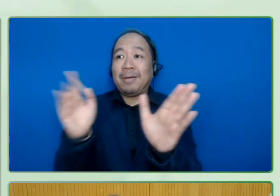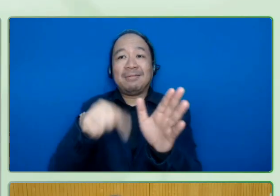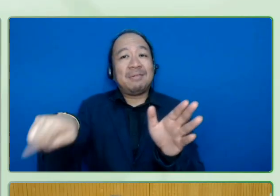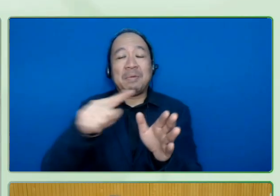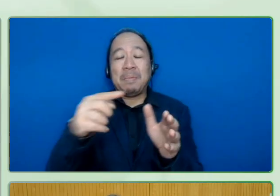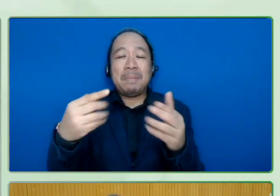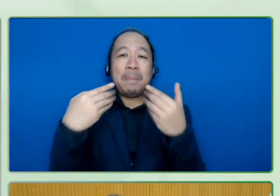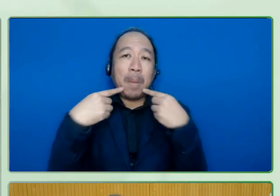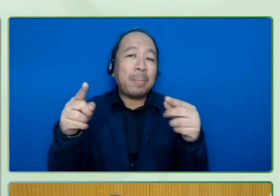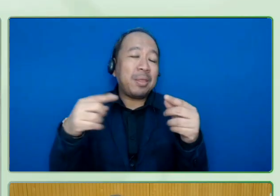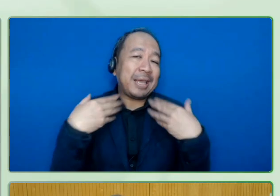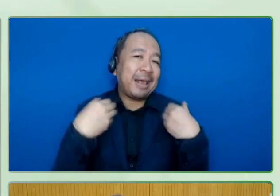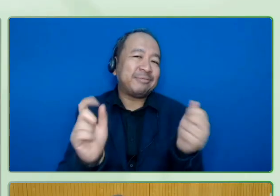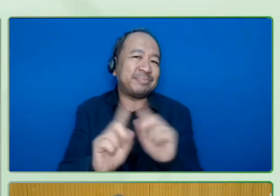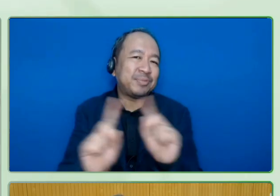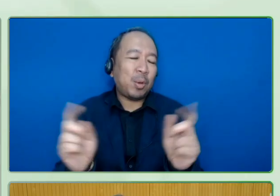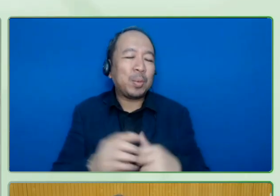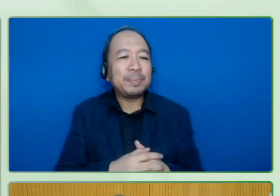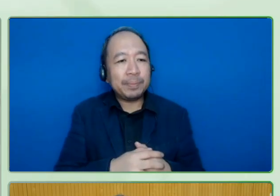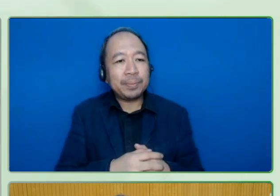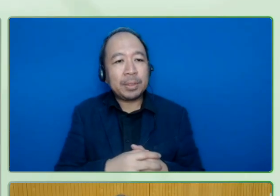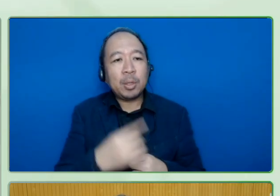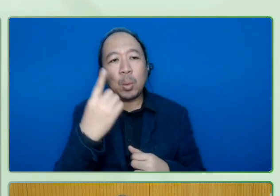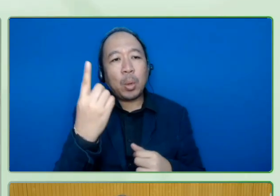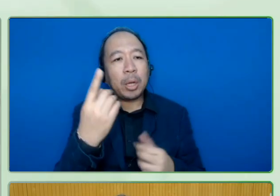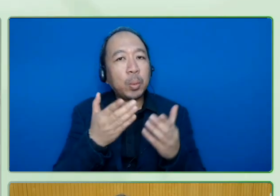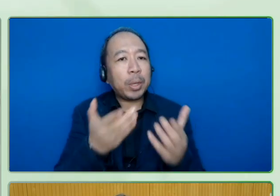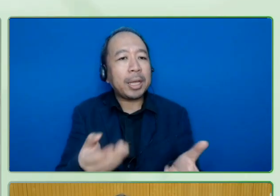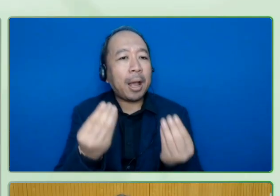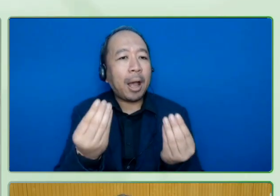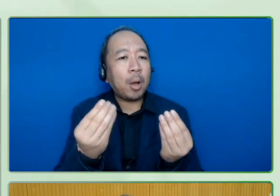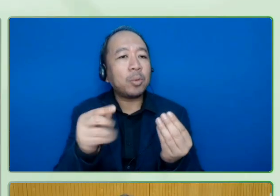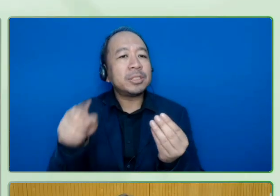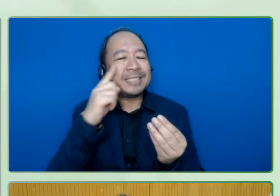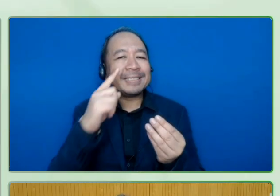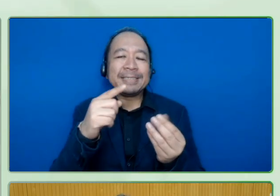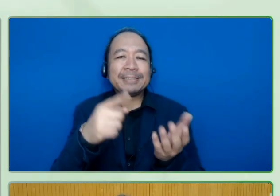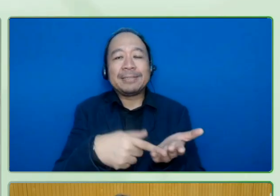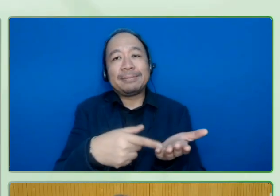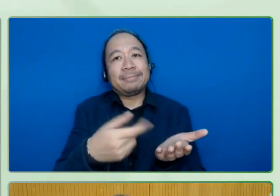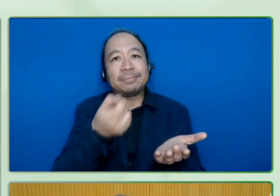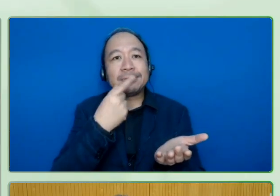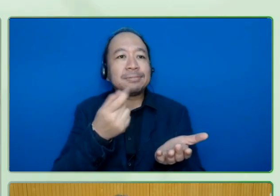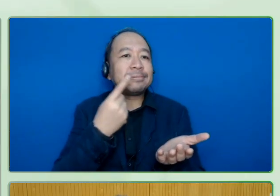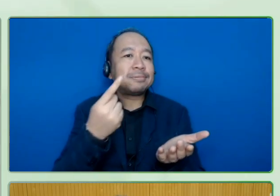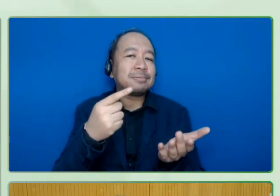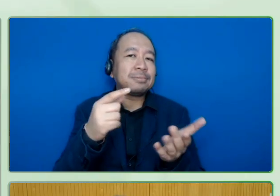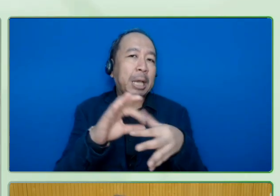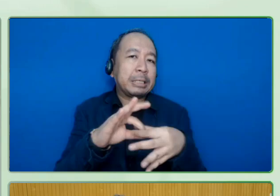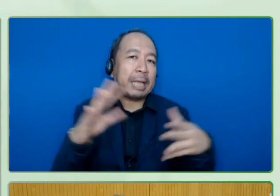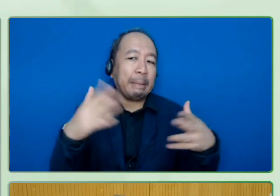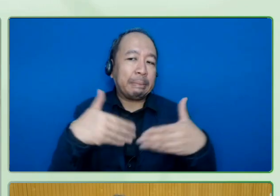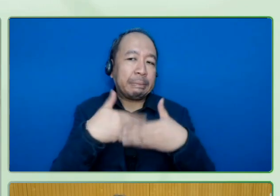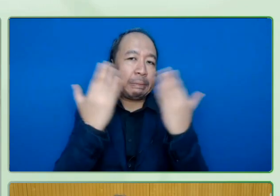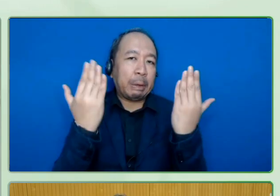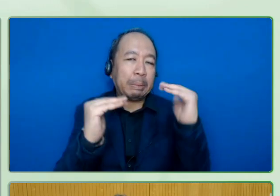to close the treatment gap is the initiative that the WHO led in devising a